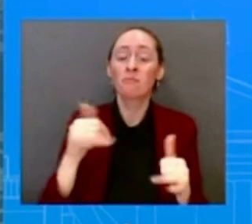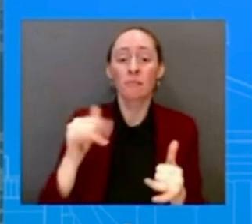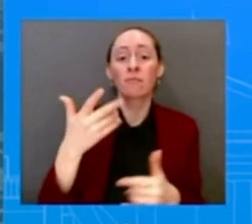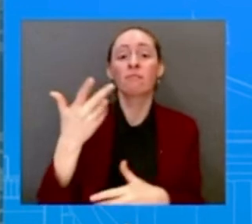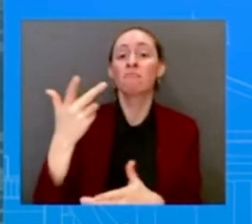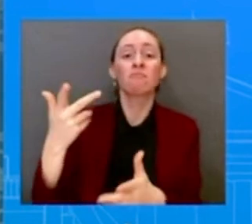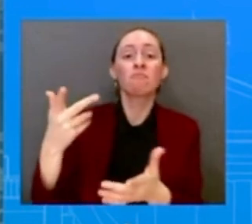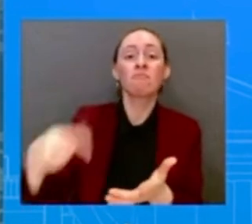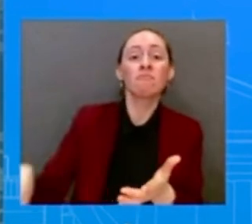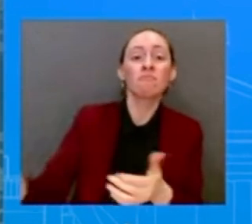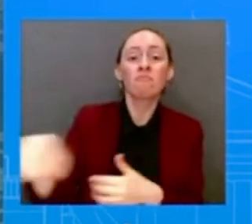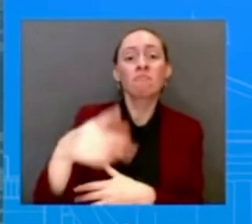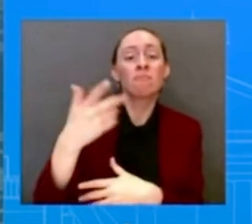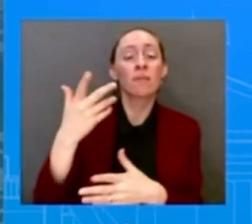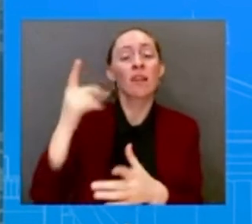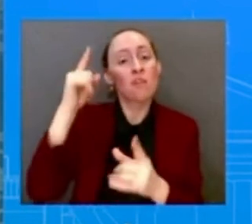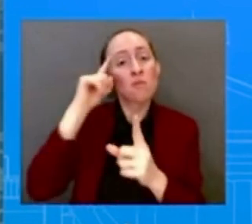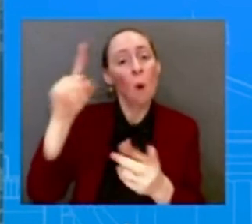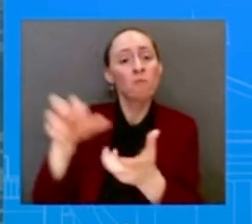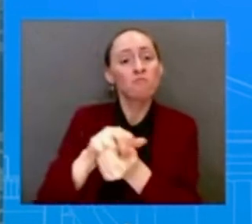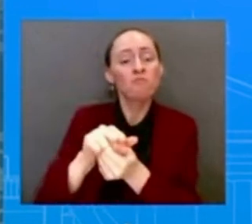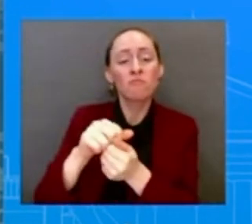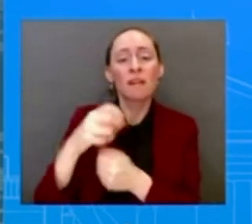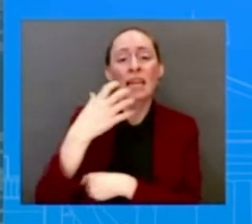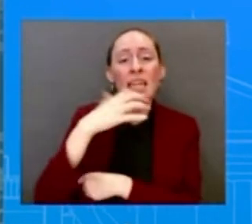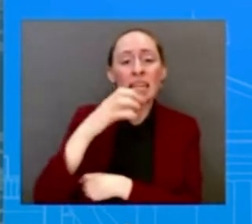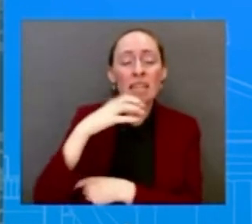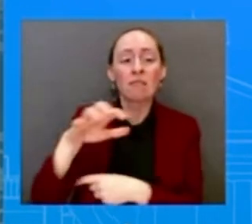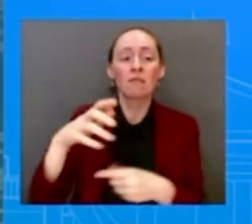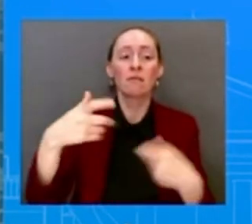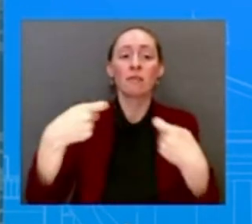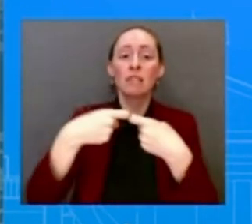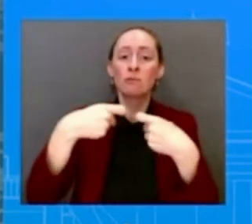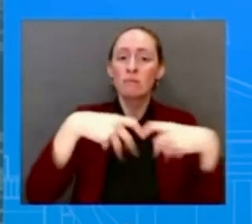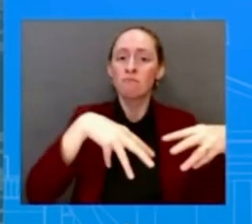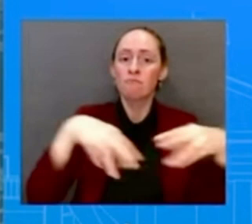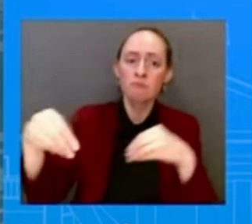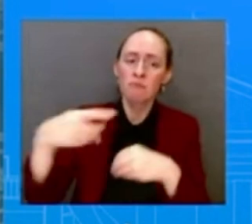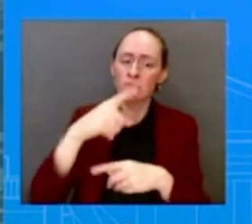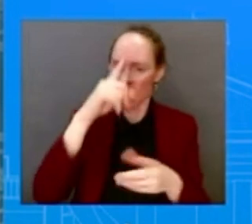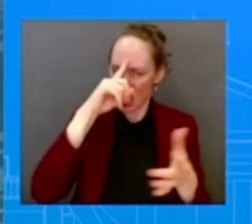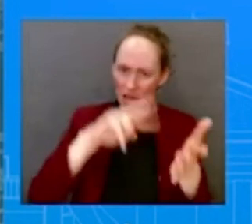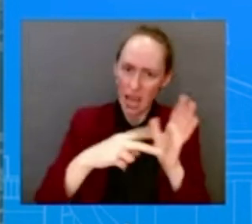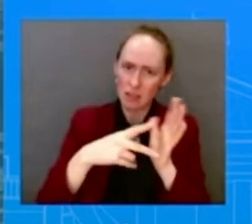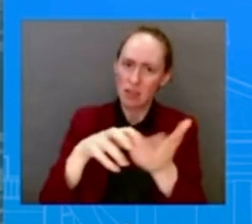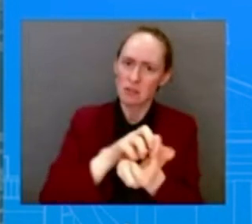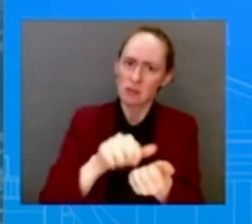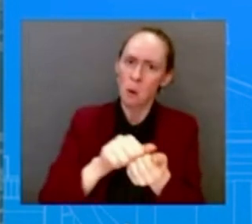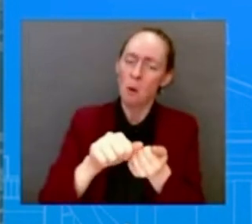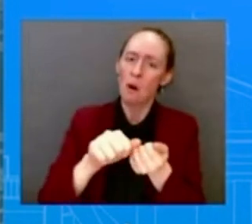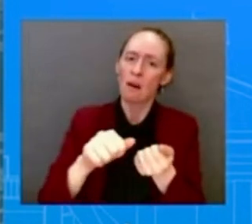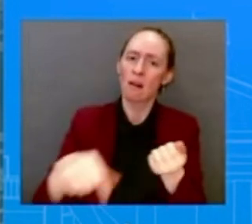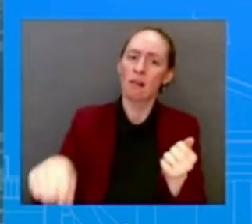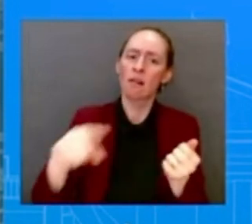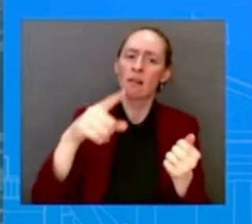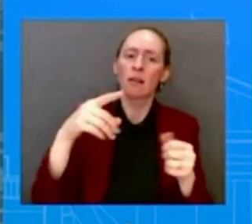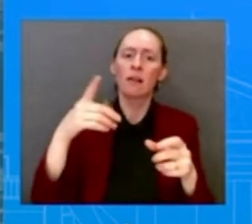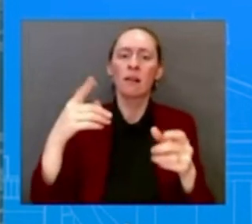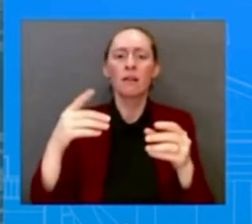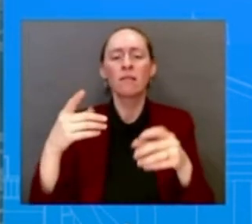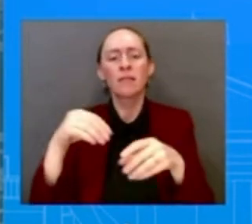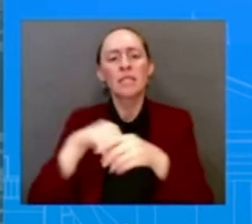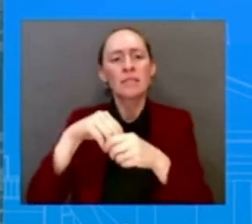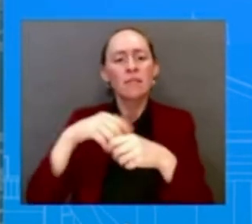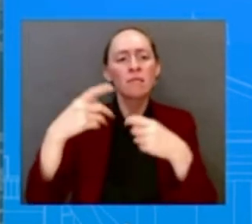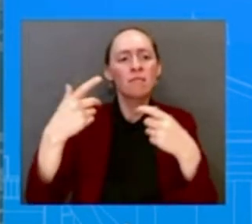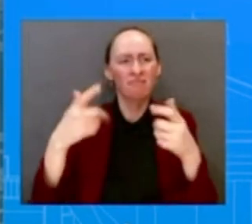can succeed at the battlefield. So that if and when President Zelensky has determined it's time to